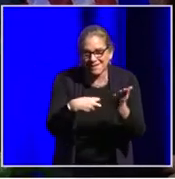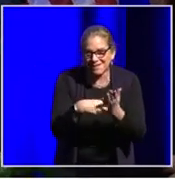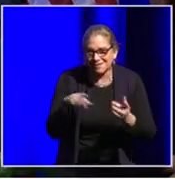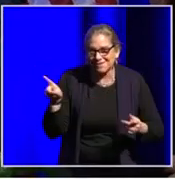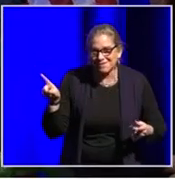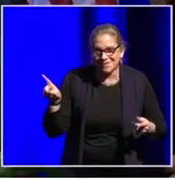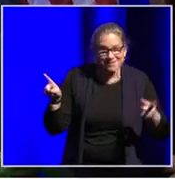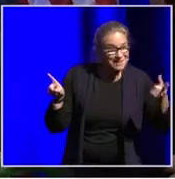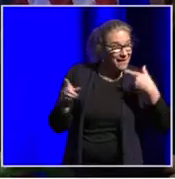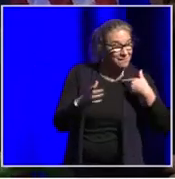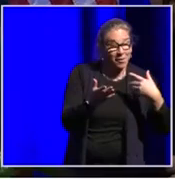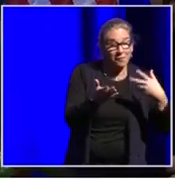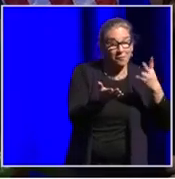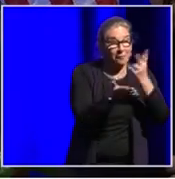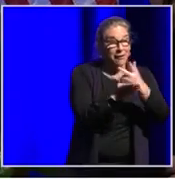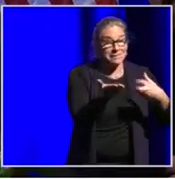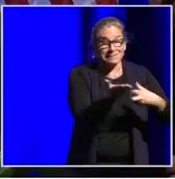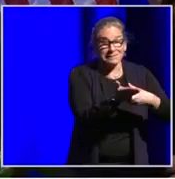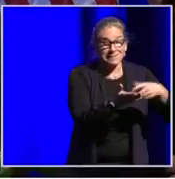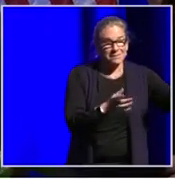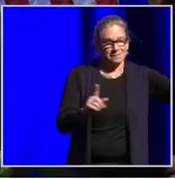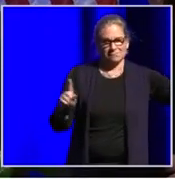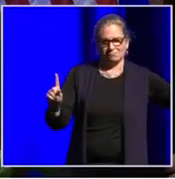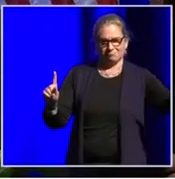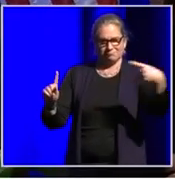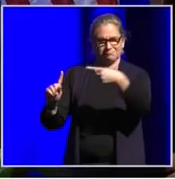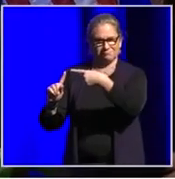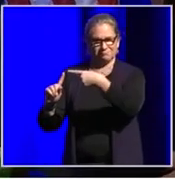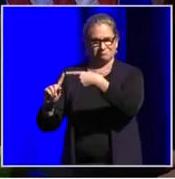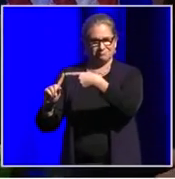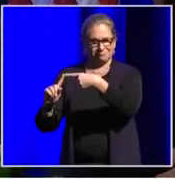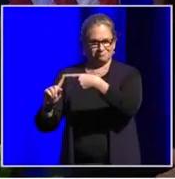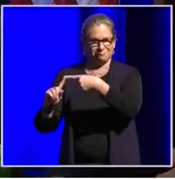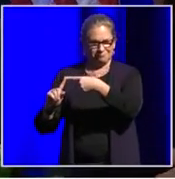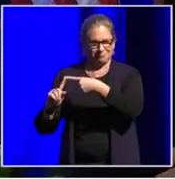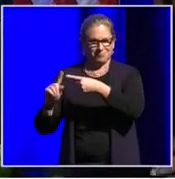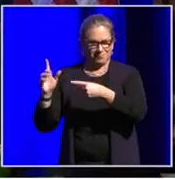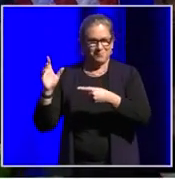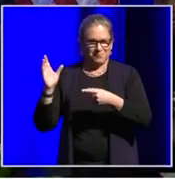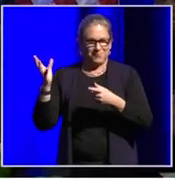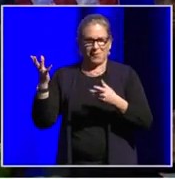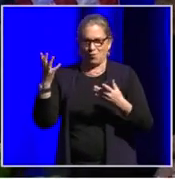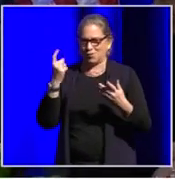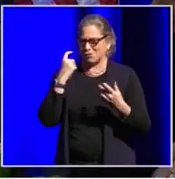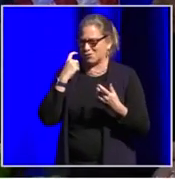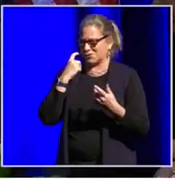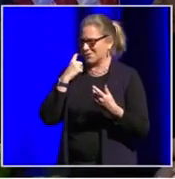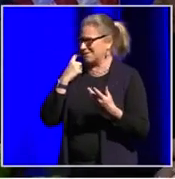And she came in under the limit. Well, she's like 2 seconds over.